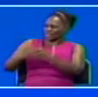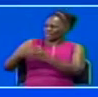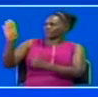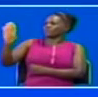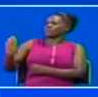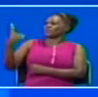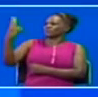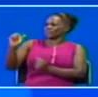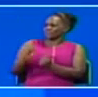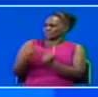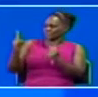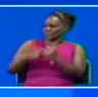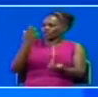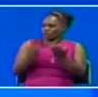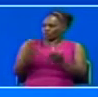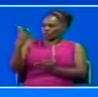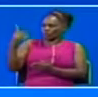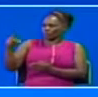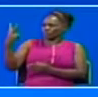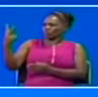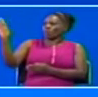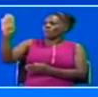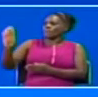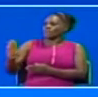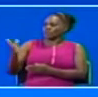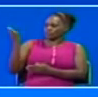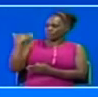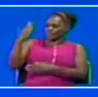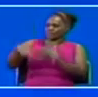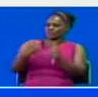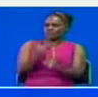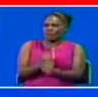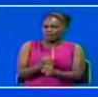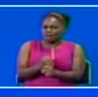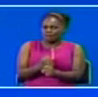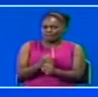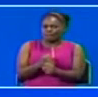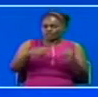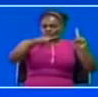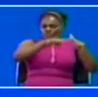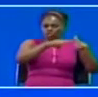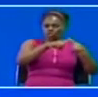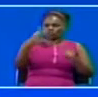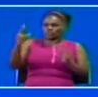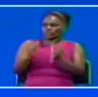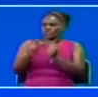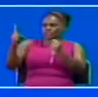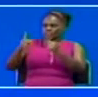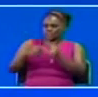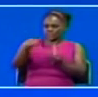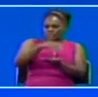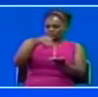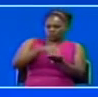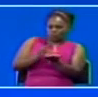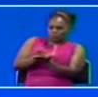in 2016 compared to the 4.2 billion raised in 2015. Overall, in 2016, the Central Bank of Kenya